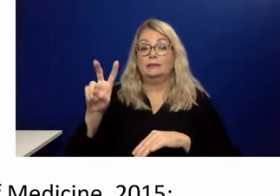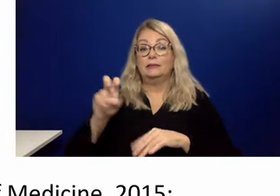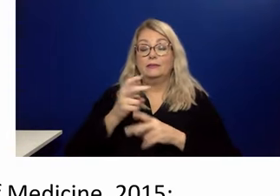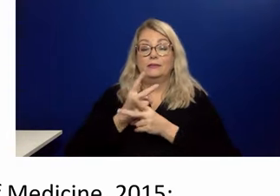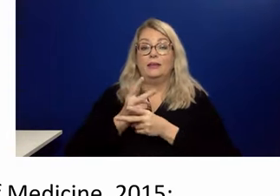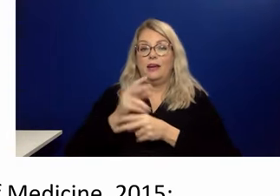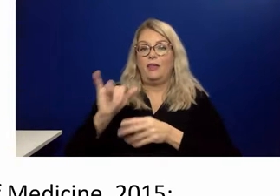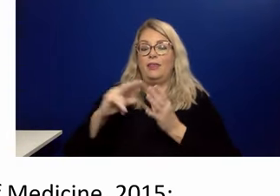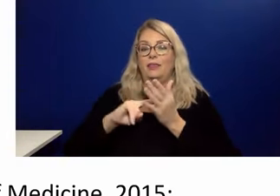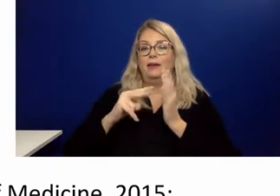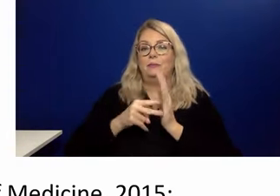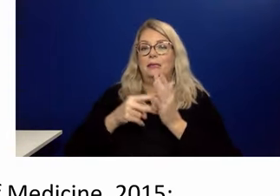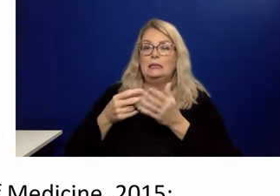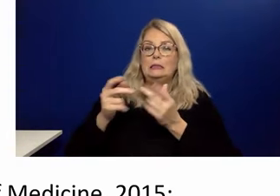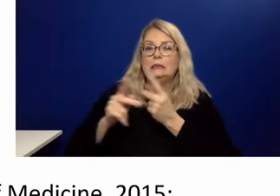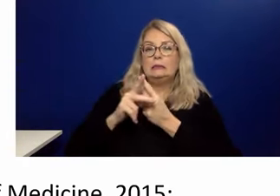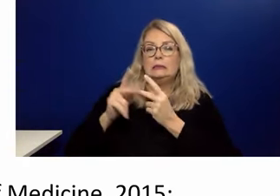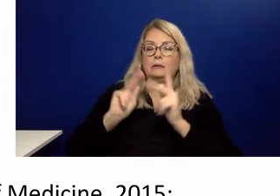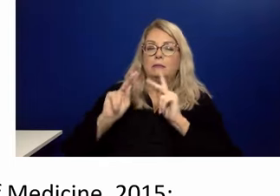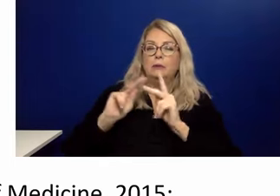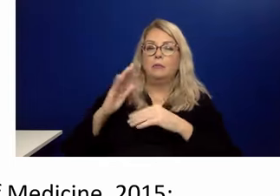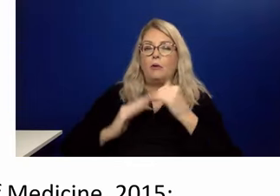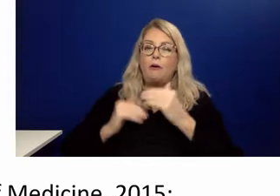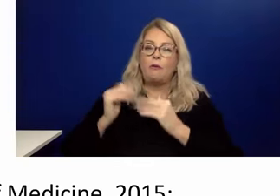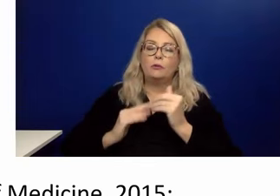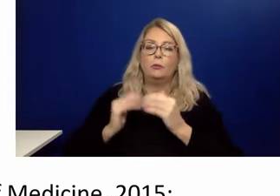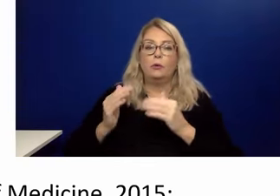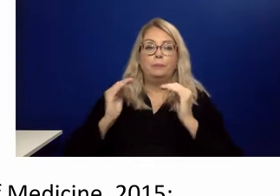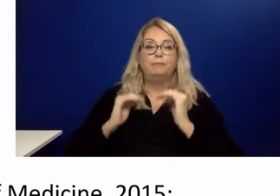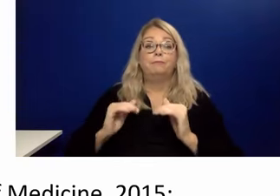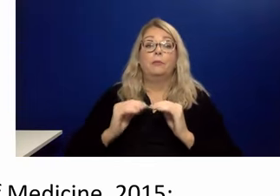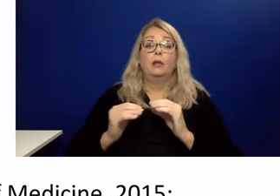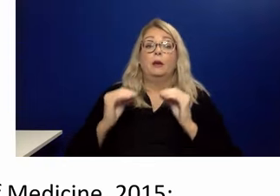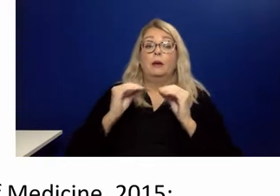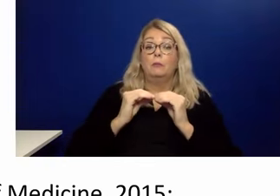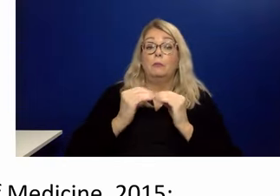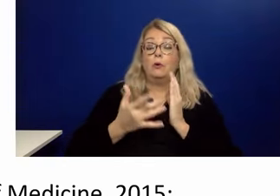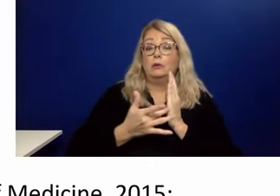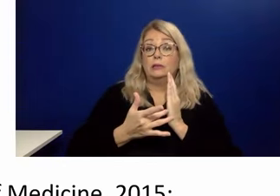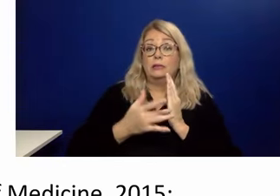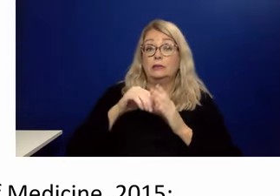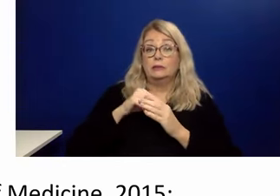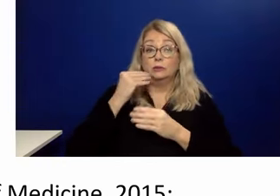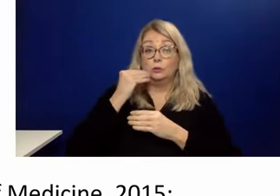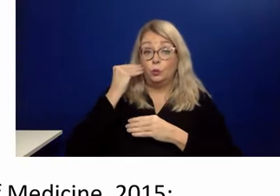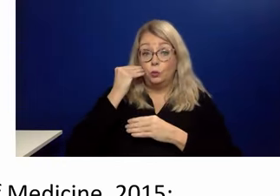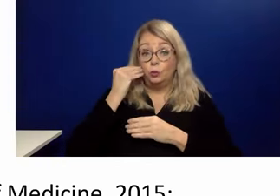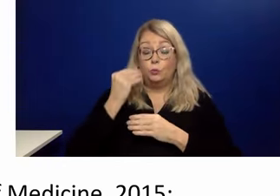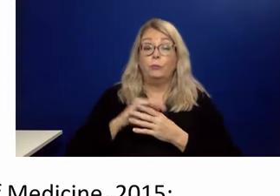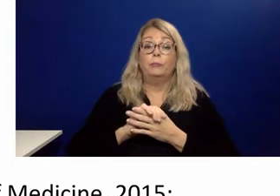into hospice care if that's the case. More technology in the home. We already mentioned respiratory